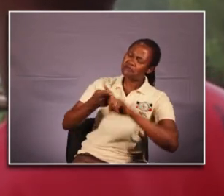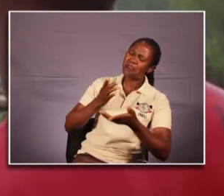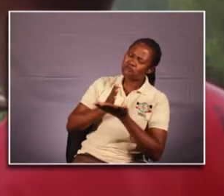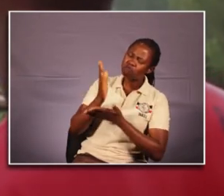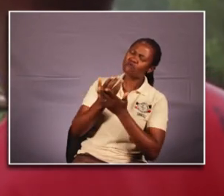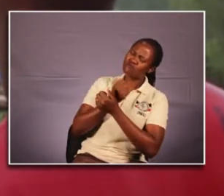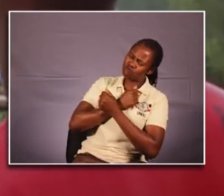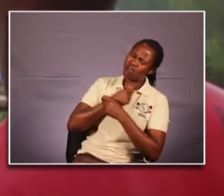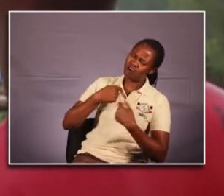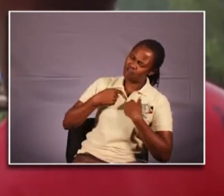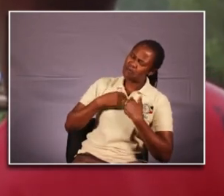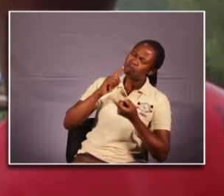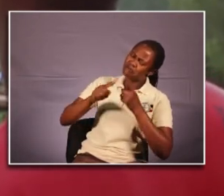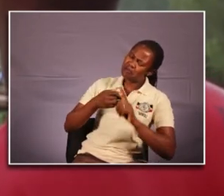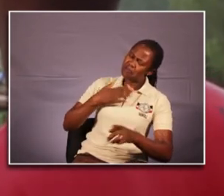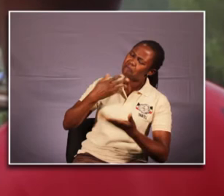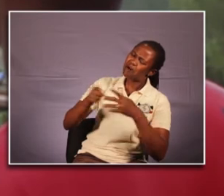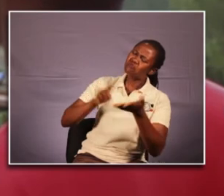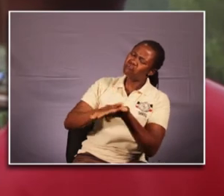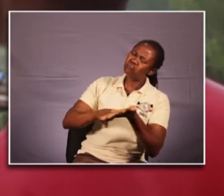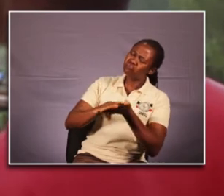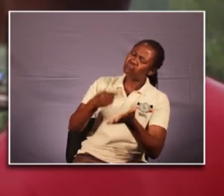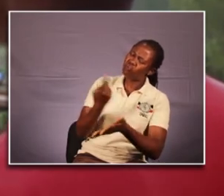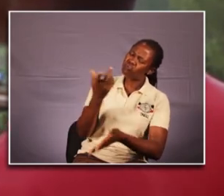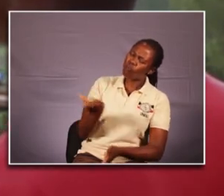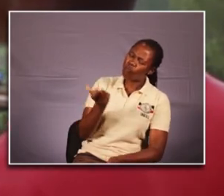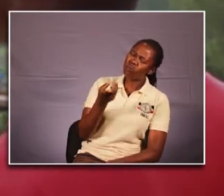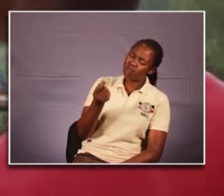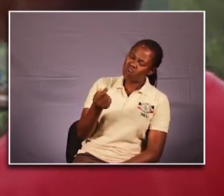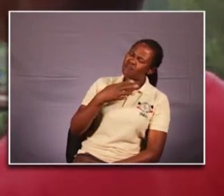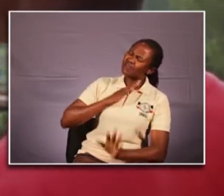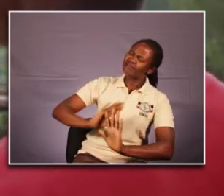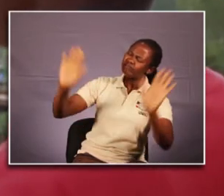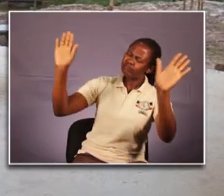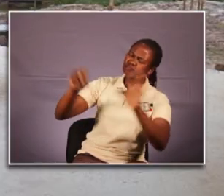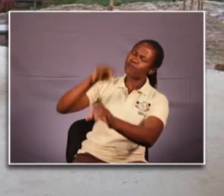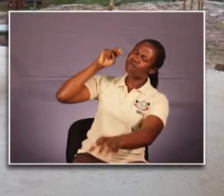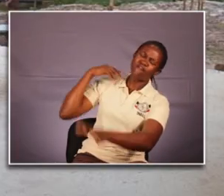just using me all this while. You know what? To hell with all of you. I'm out.